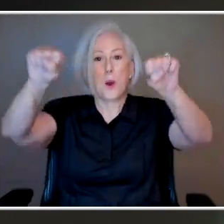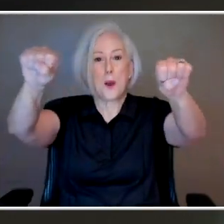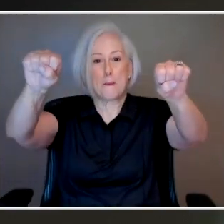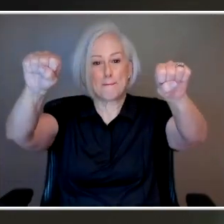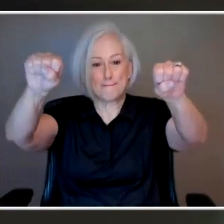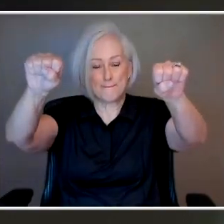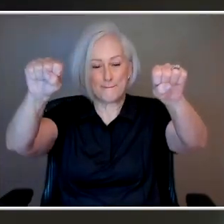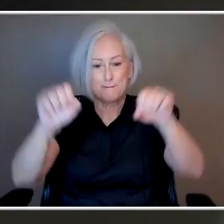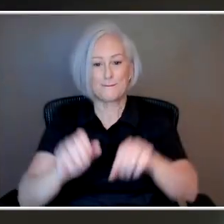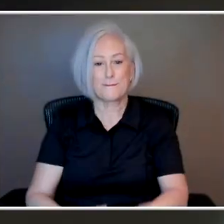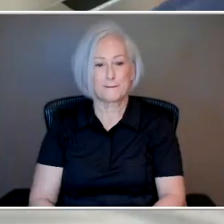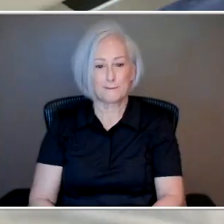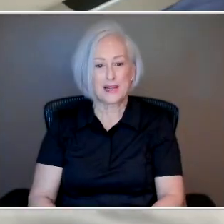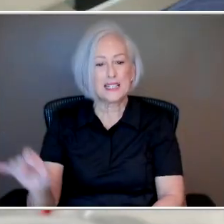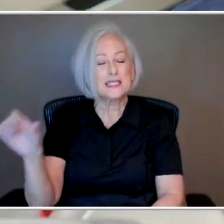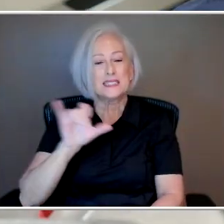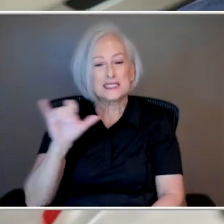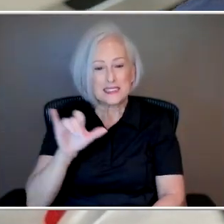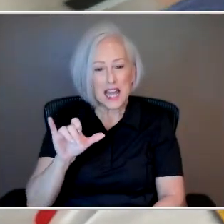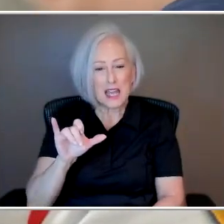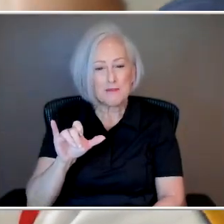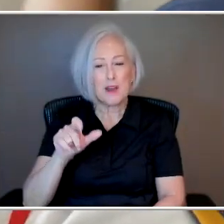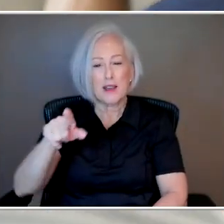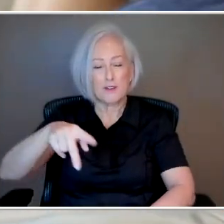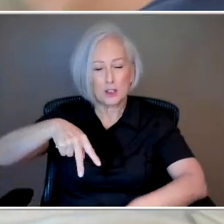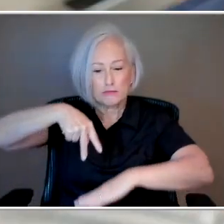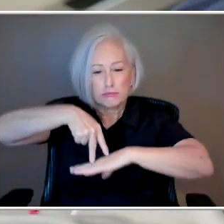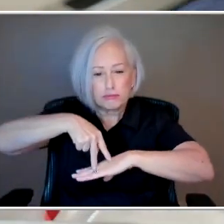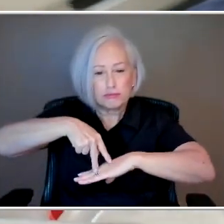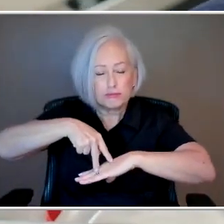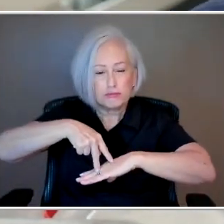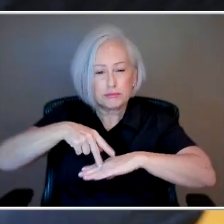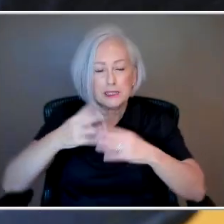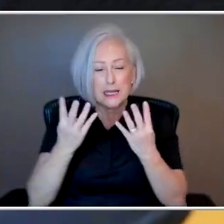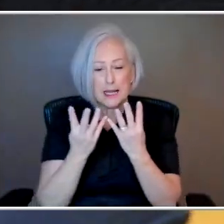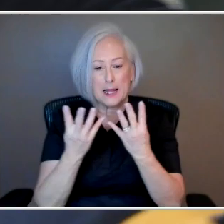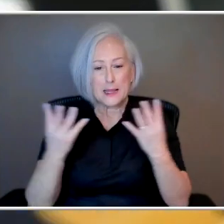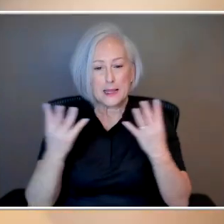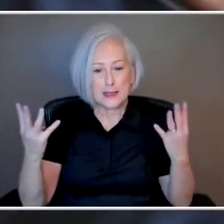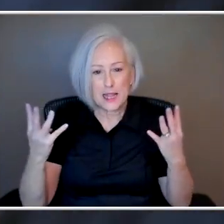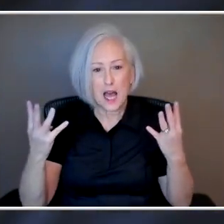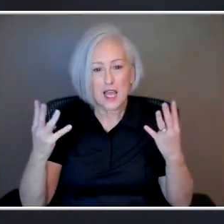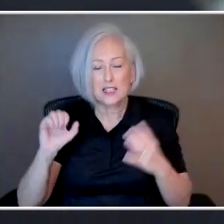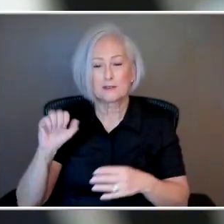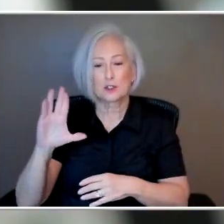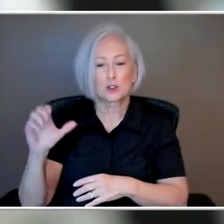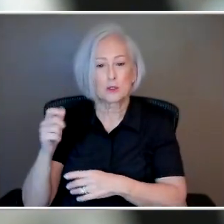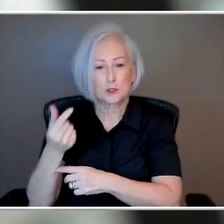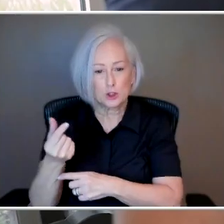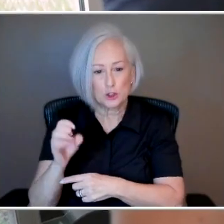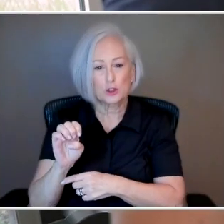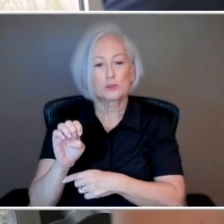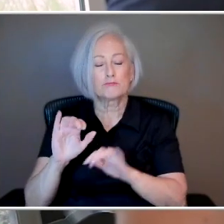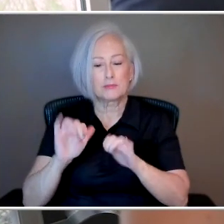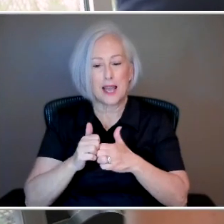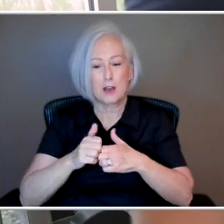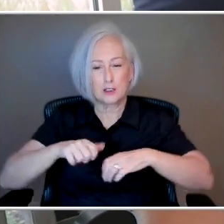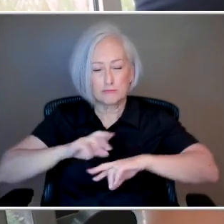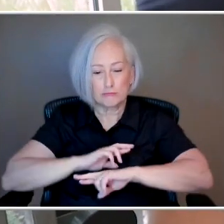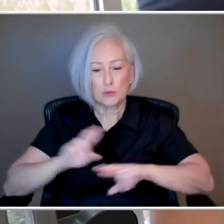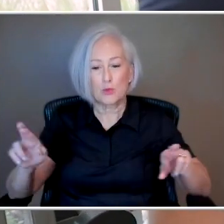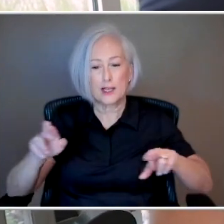scrimmage, push a big offensive lineman off of them, push, shed, and go make a tackle. Nice. It's all power,